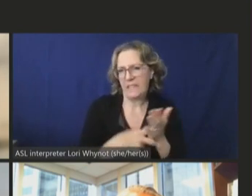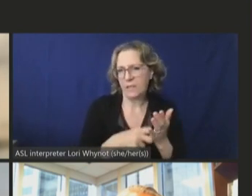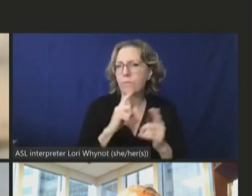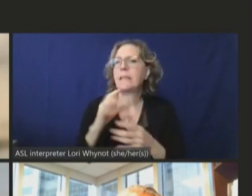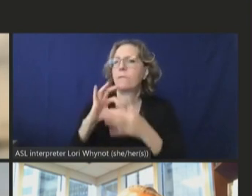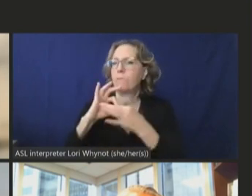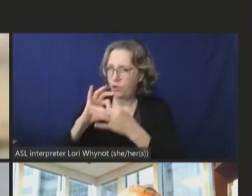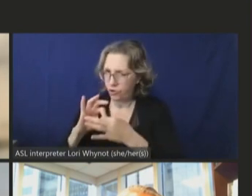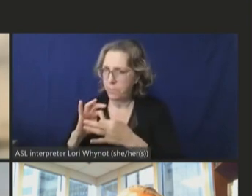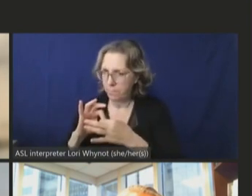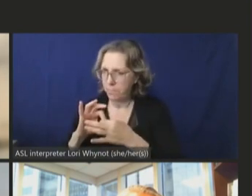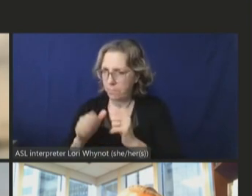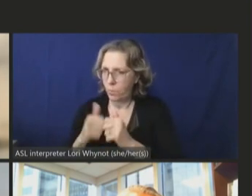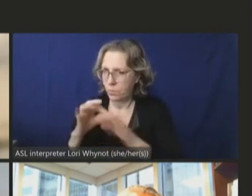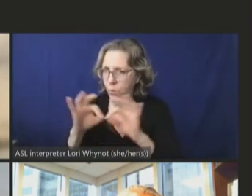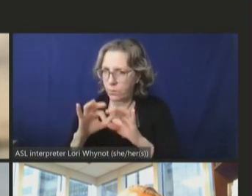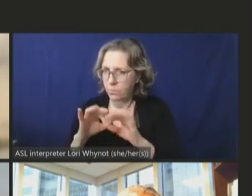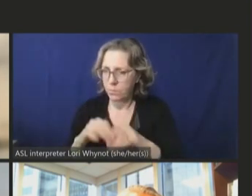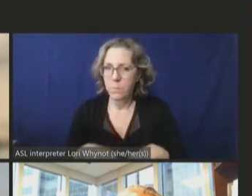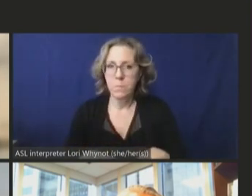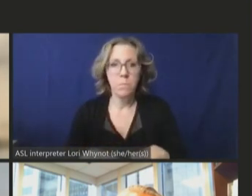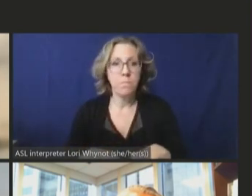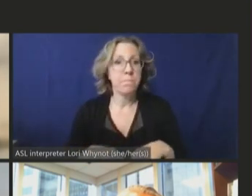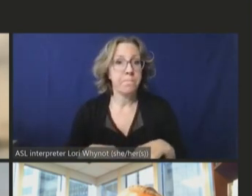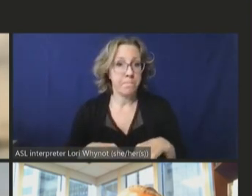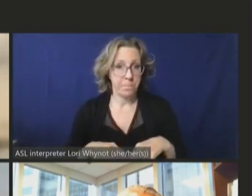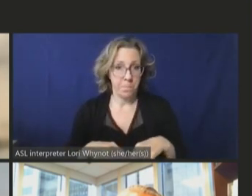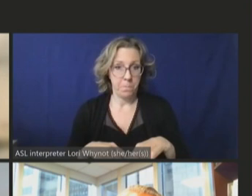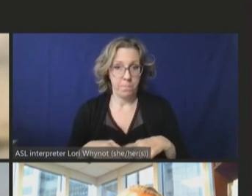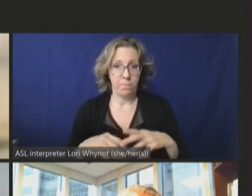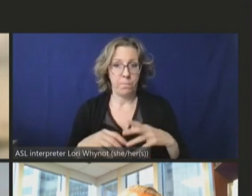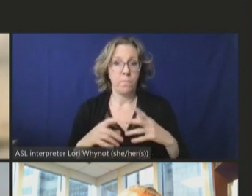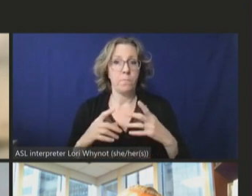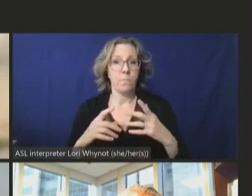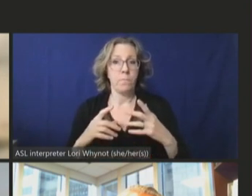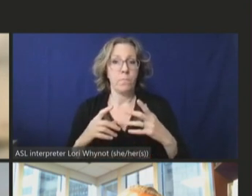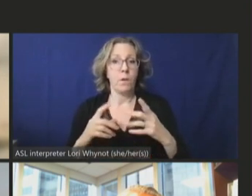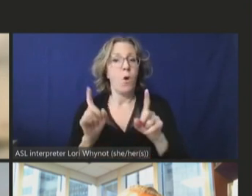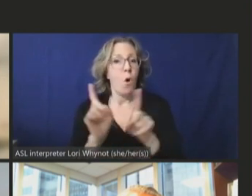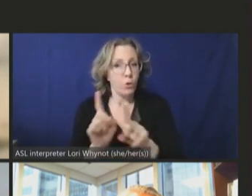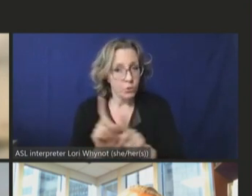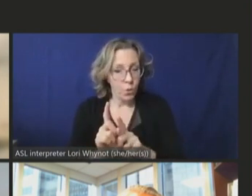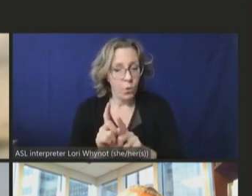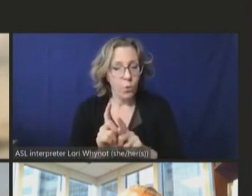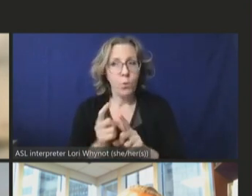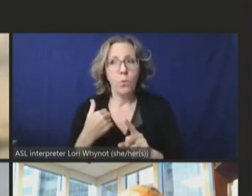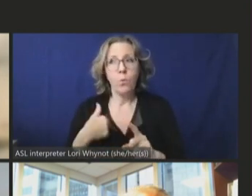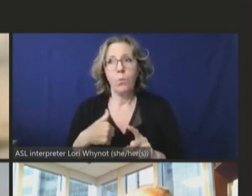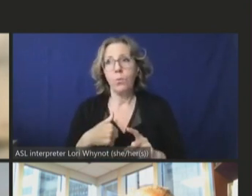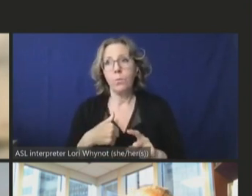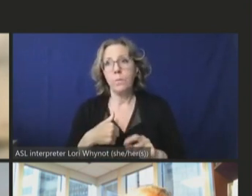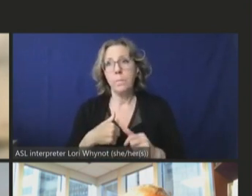specifically. We also, you know, we also want to make sure that we aren't,